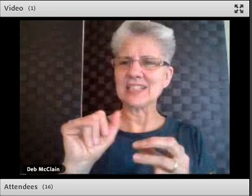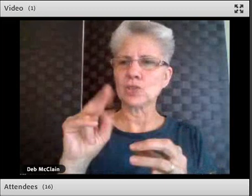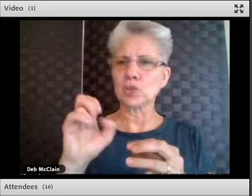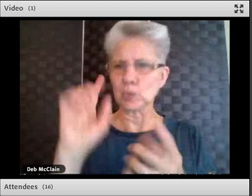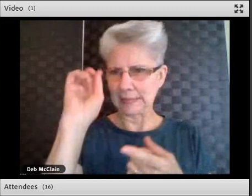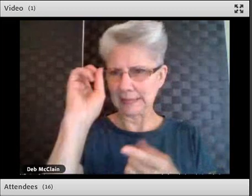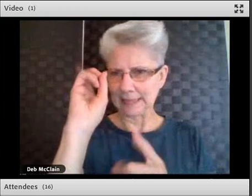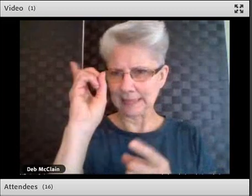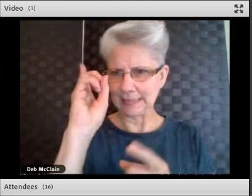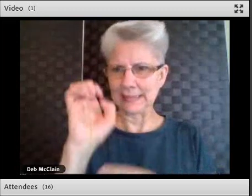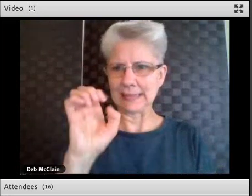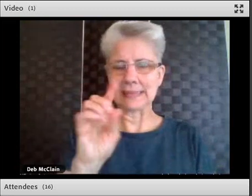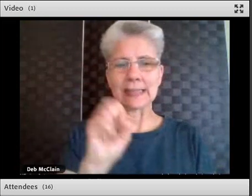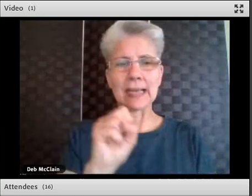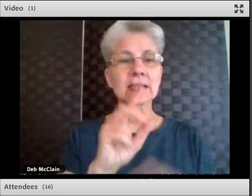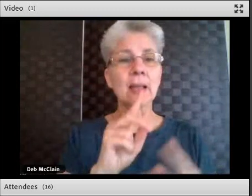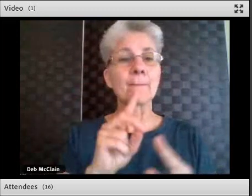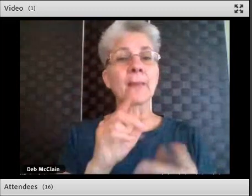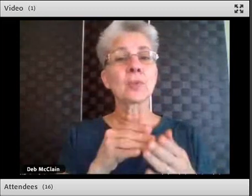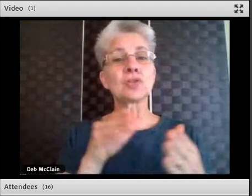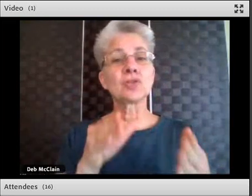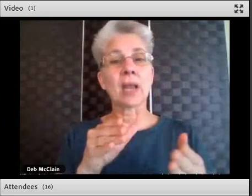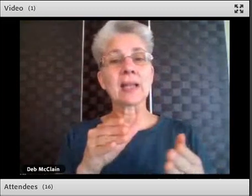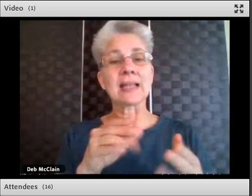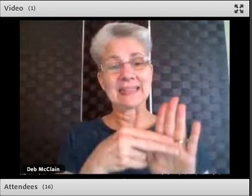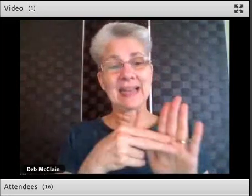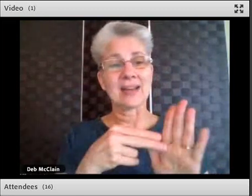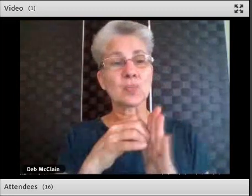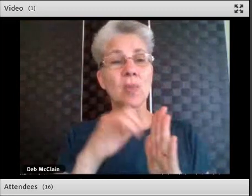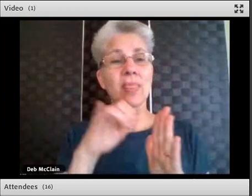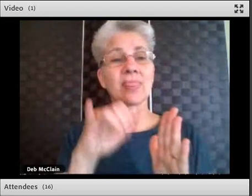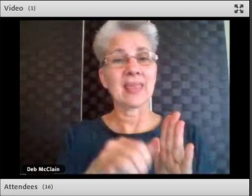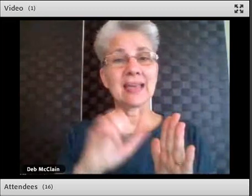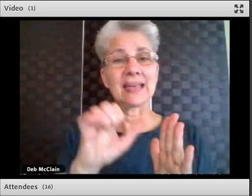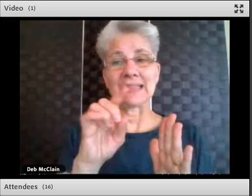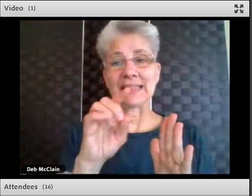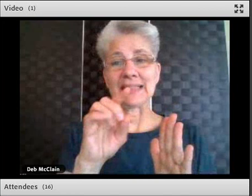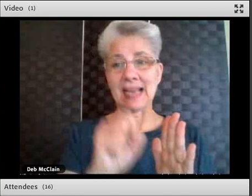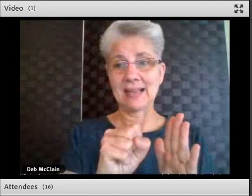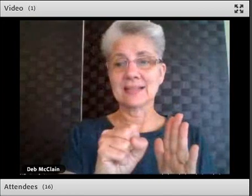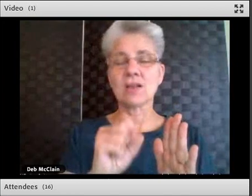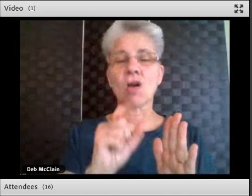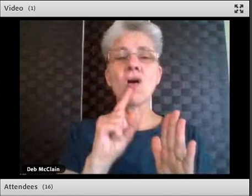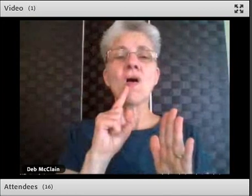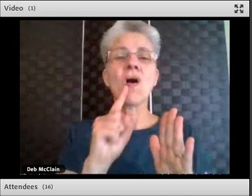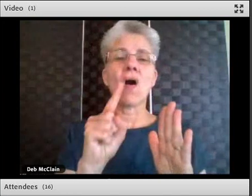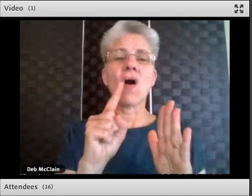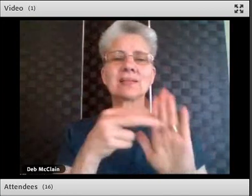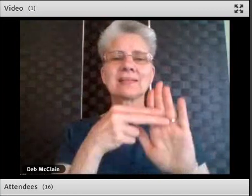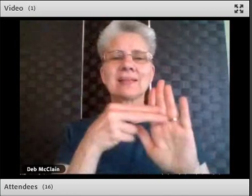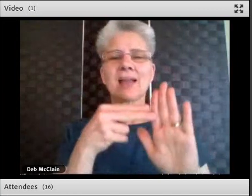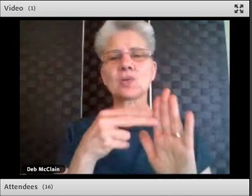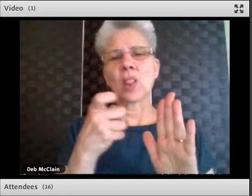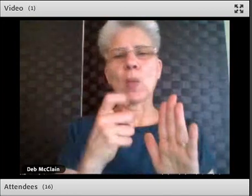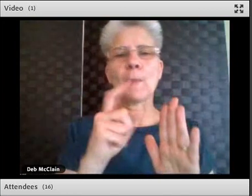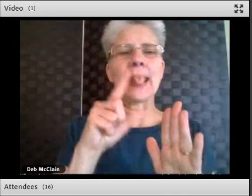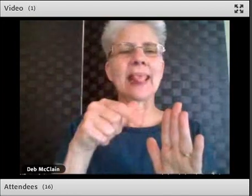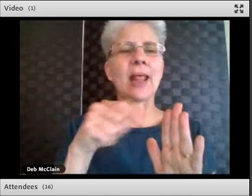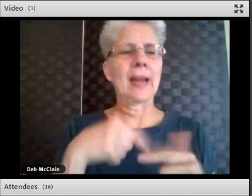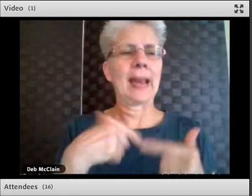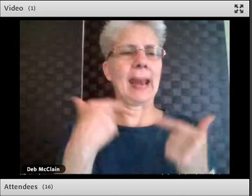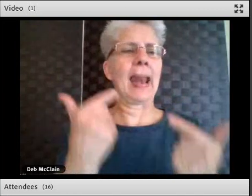and people who are generally diagnosed with EDS are diagnosed a little bit later